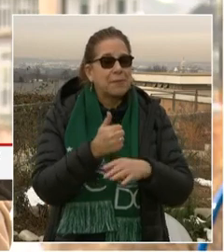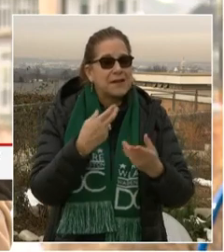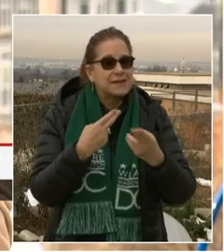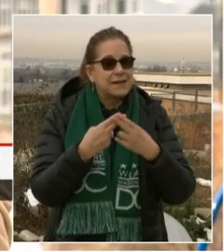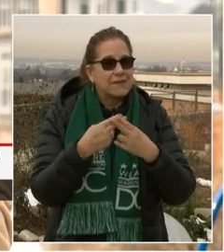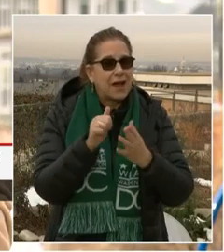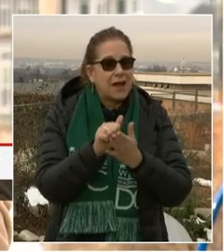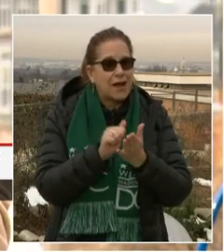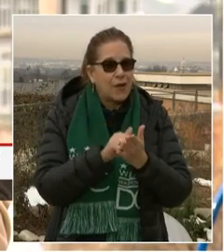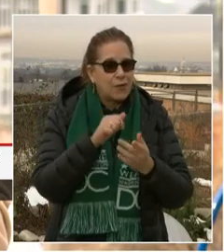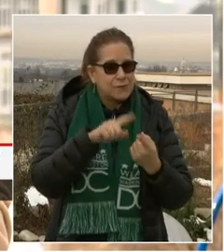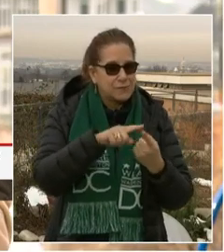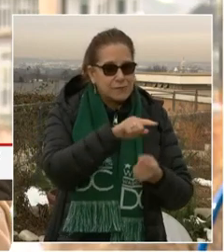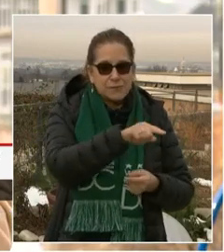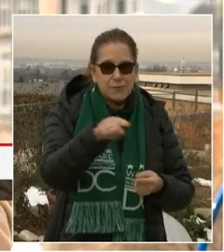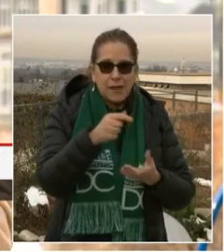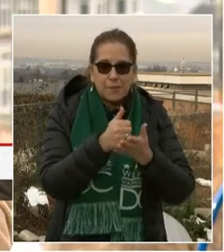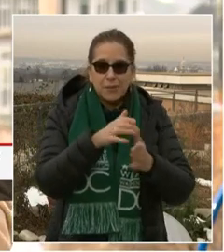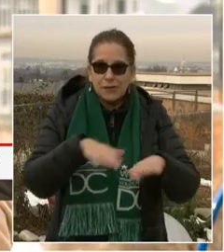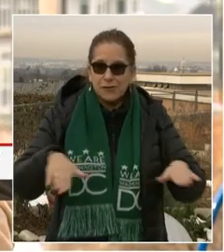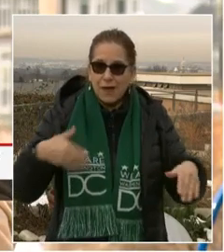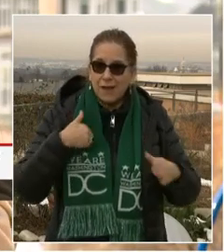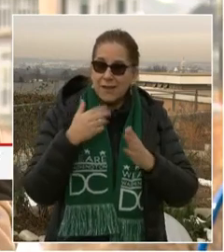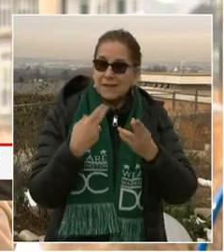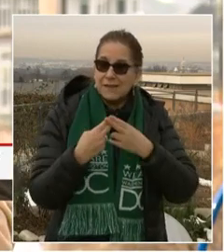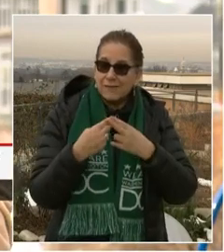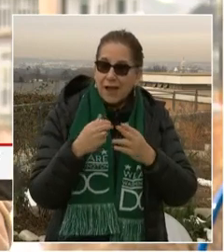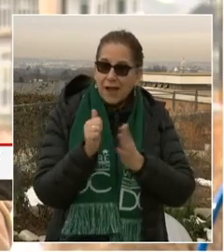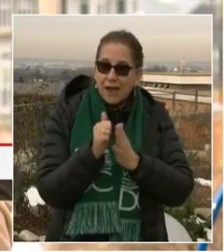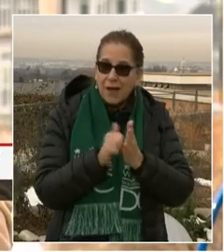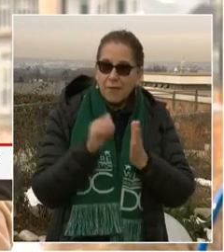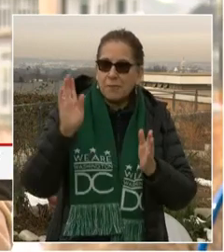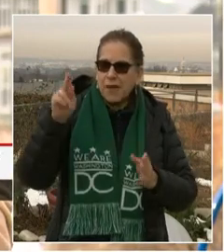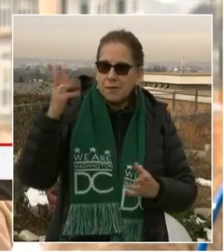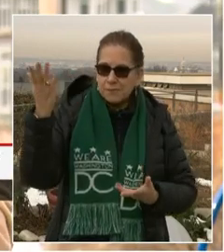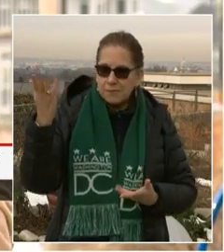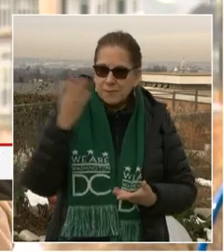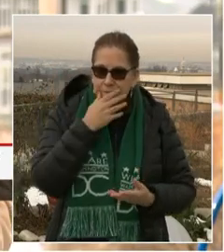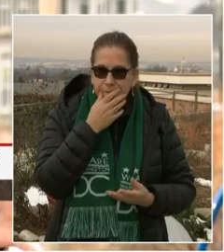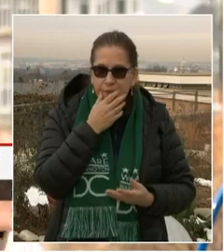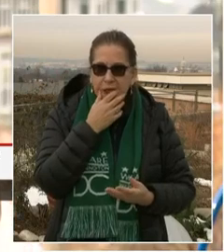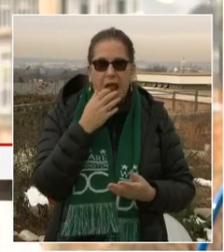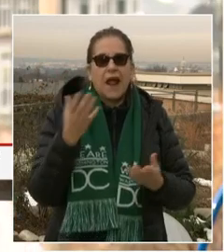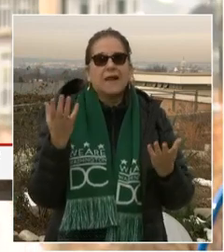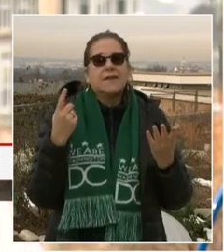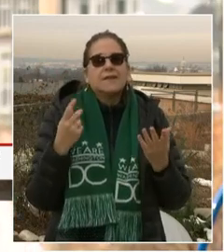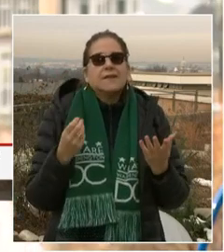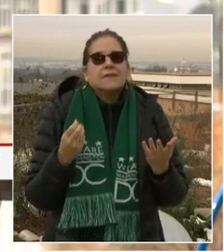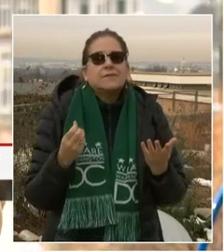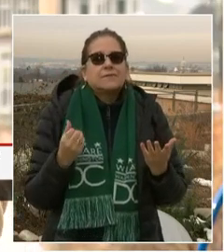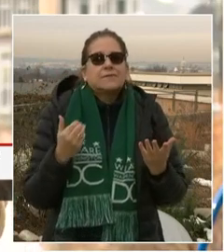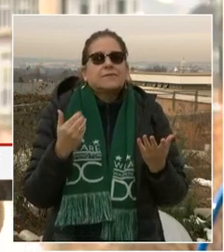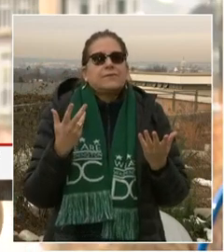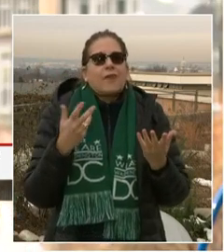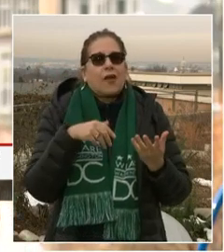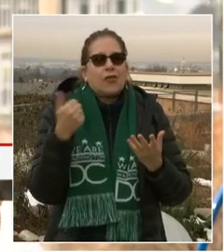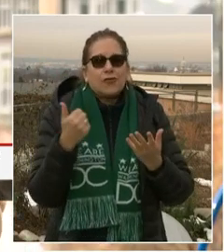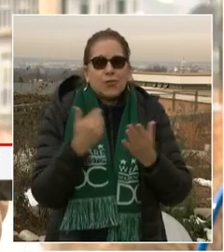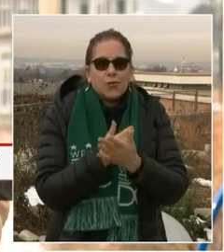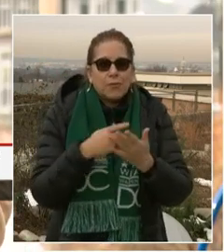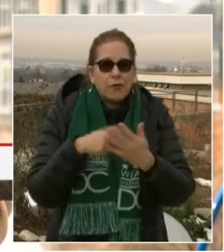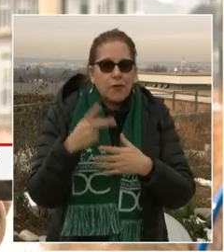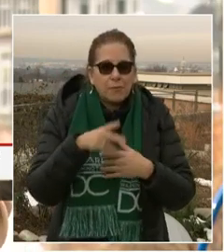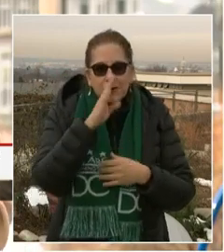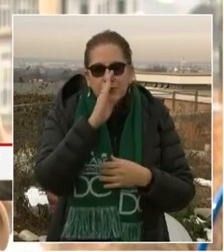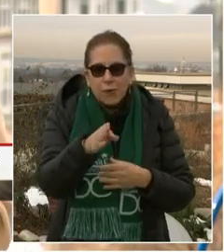seasons, and the continuation of direct cash assistance programs. The prospect of changing the lives of our